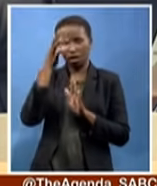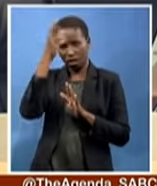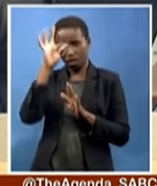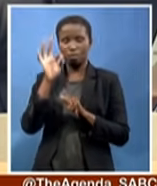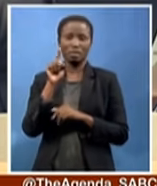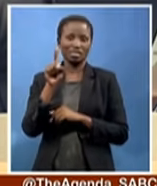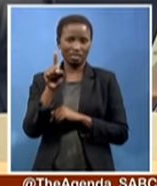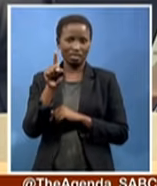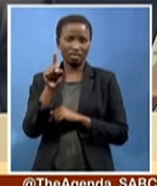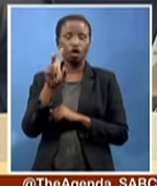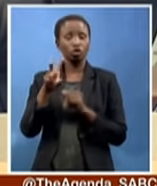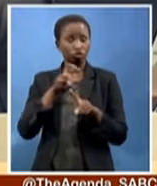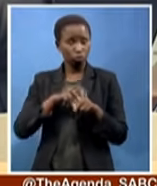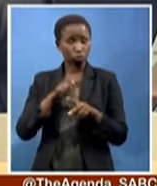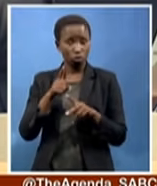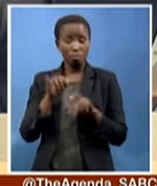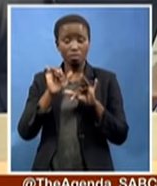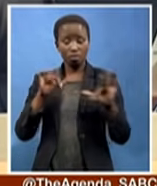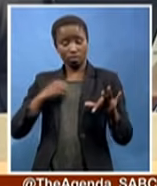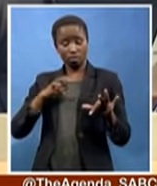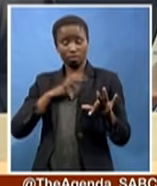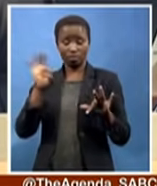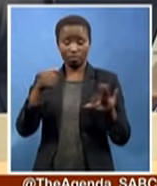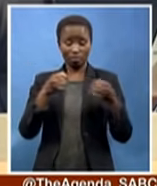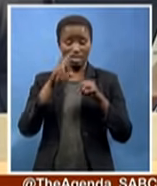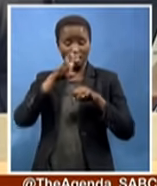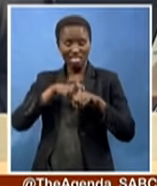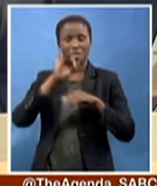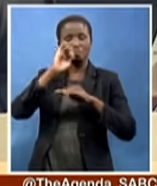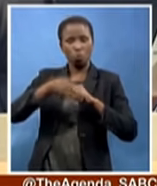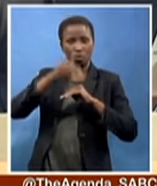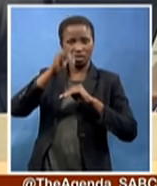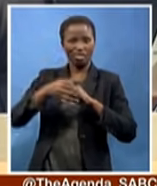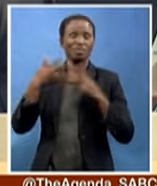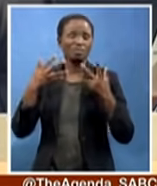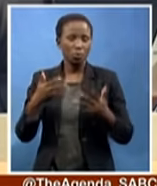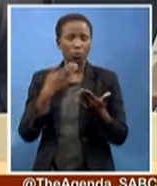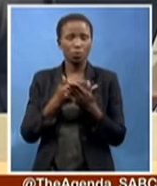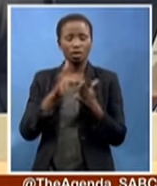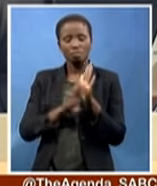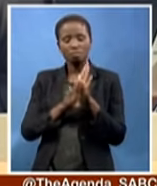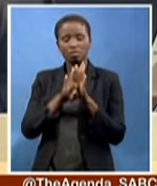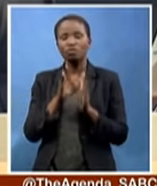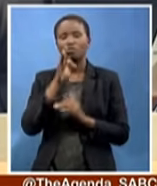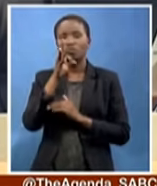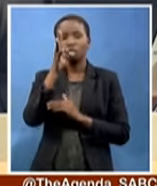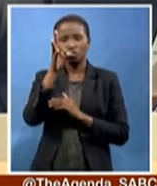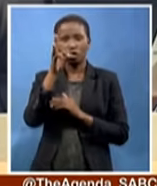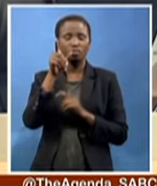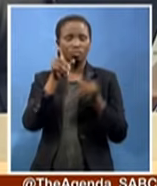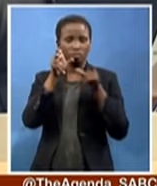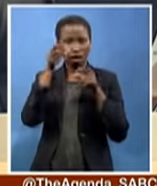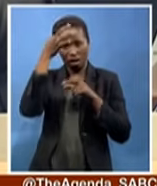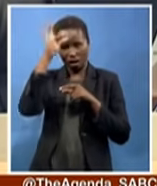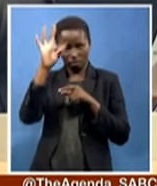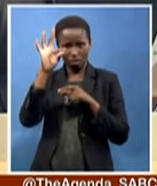to impair the capacity of future governments to govern, close quotes. In